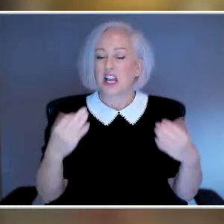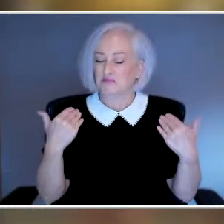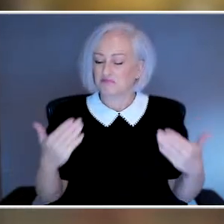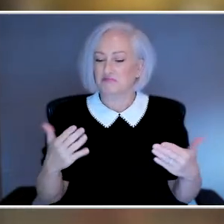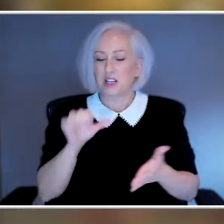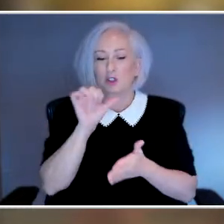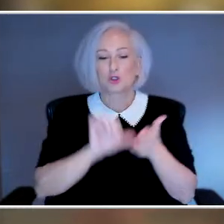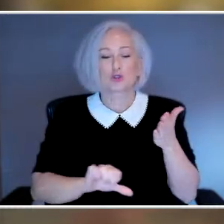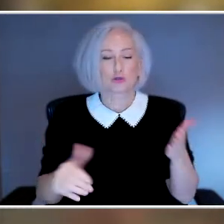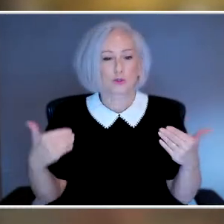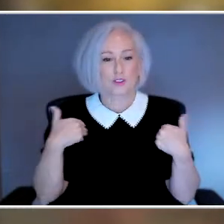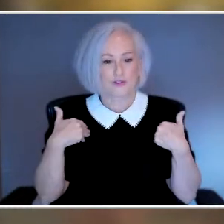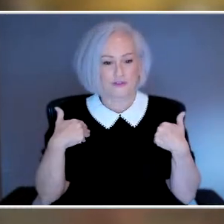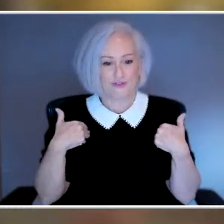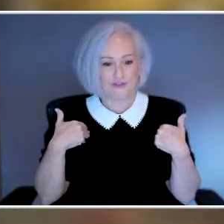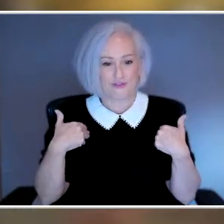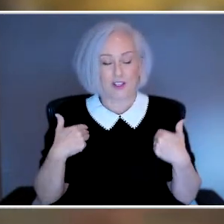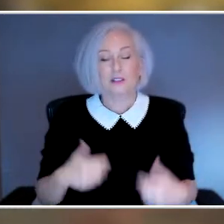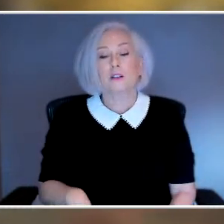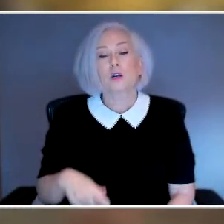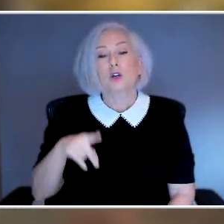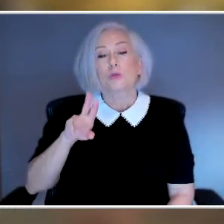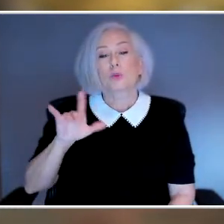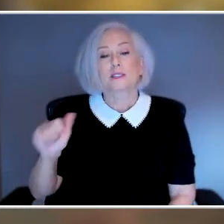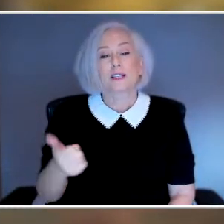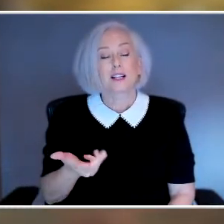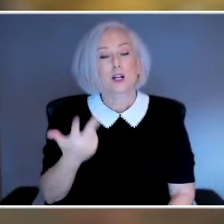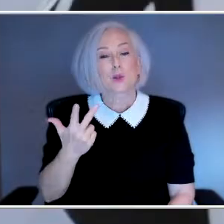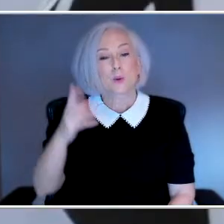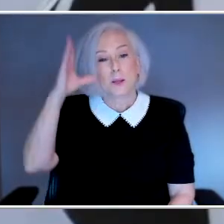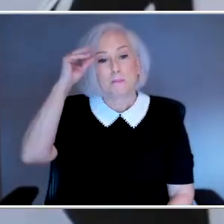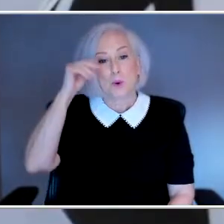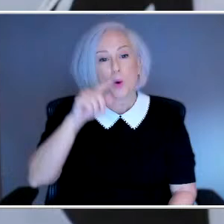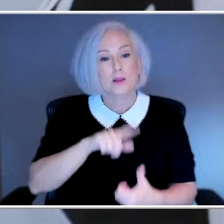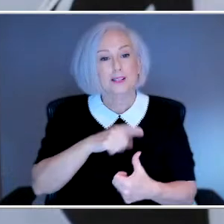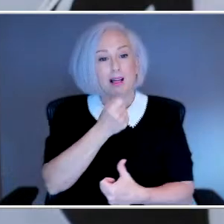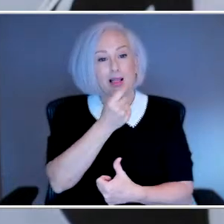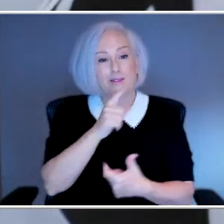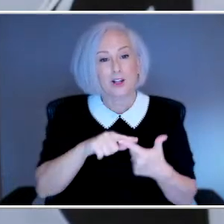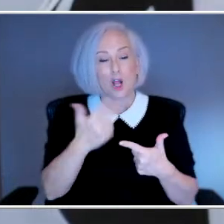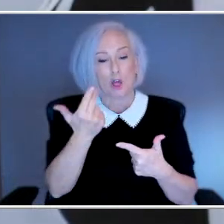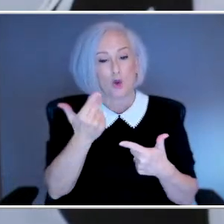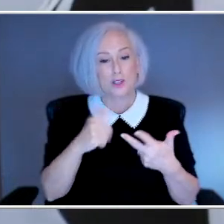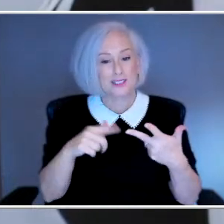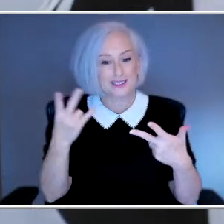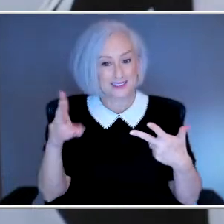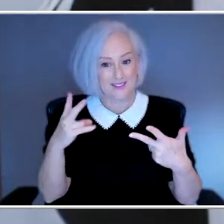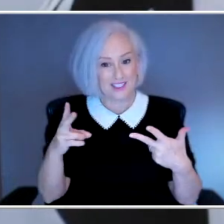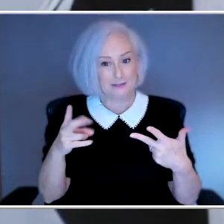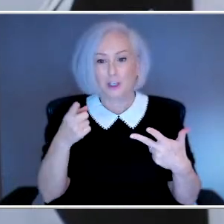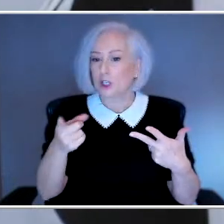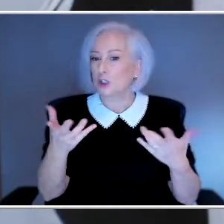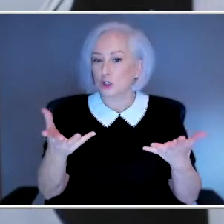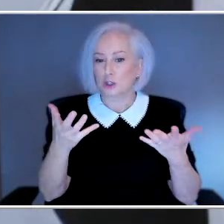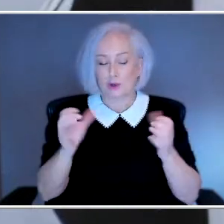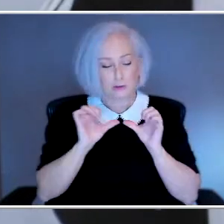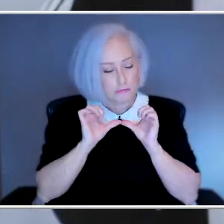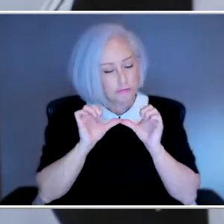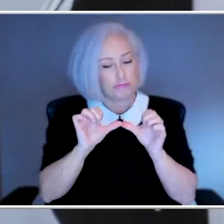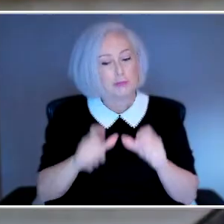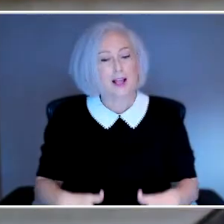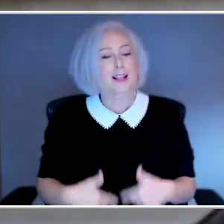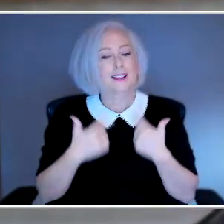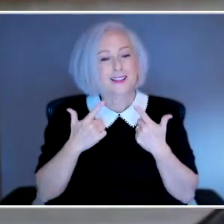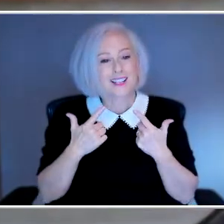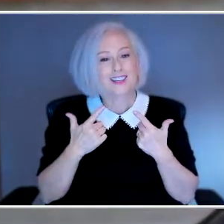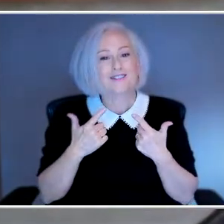She has 3 boys, 11, 13, and 17. She wants to be around for them as long as she can, and she